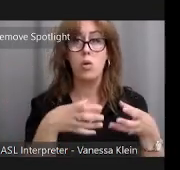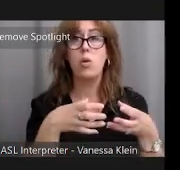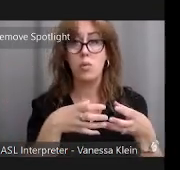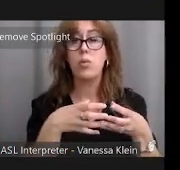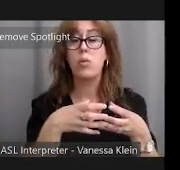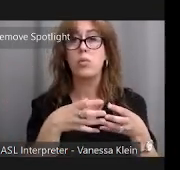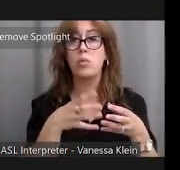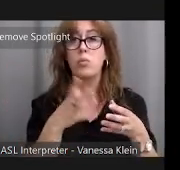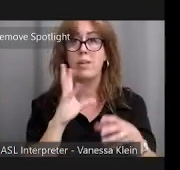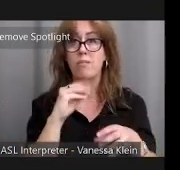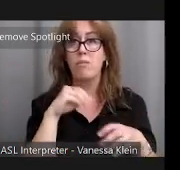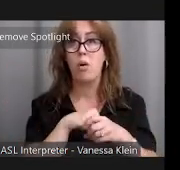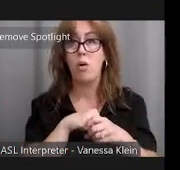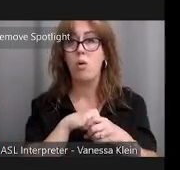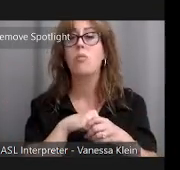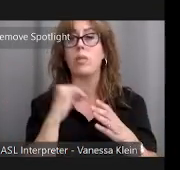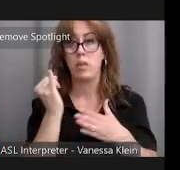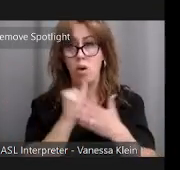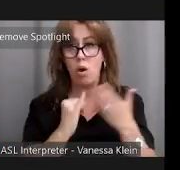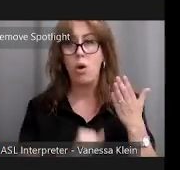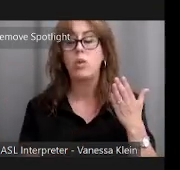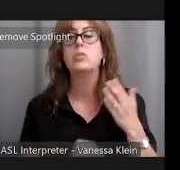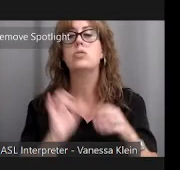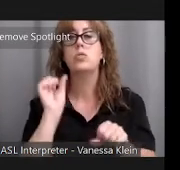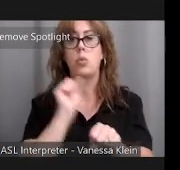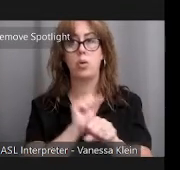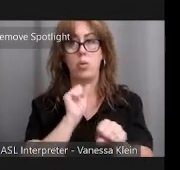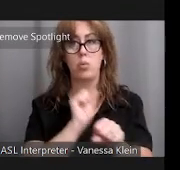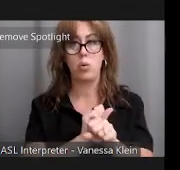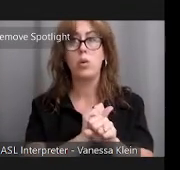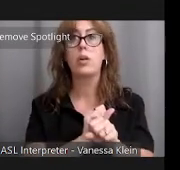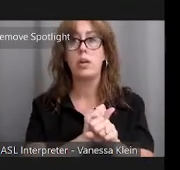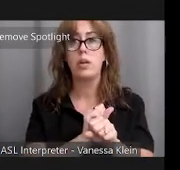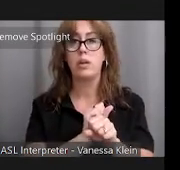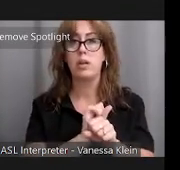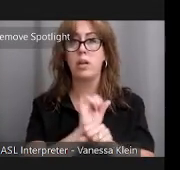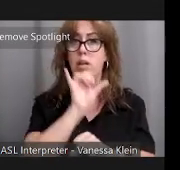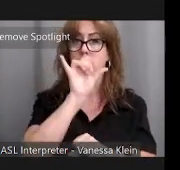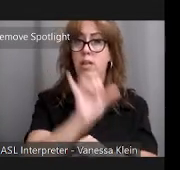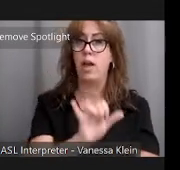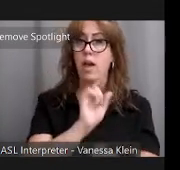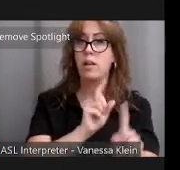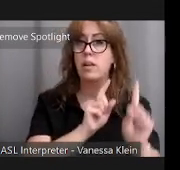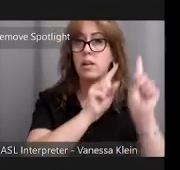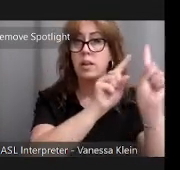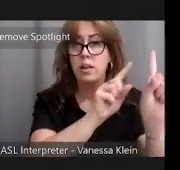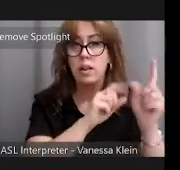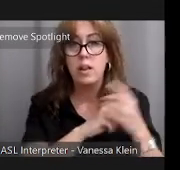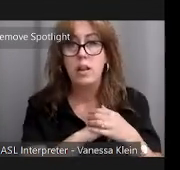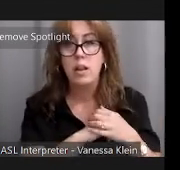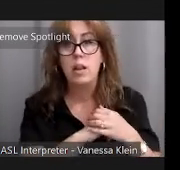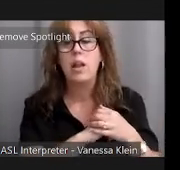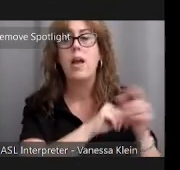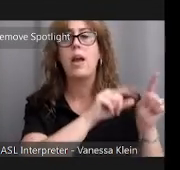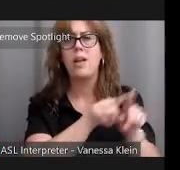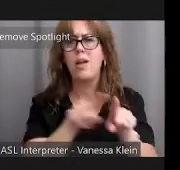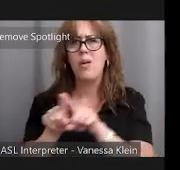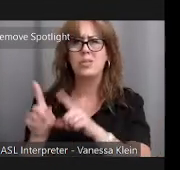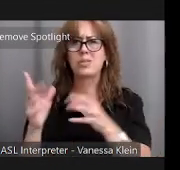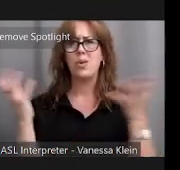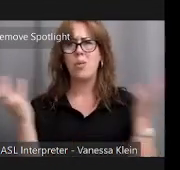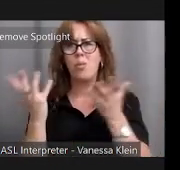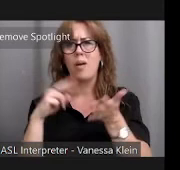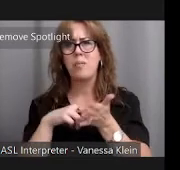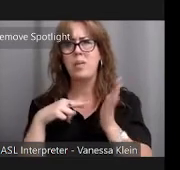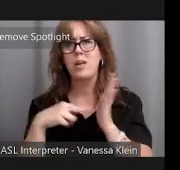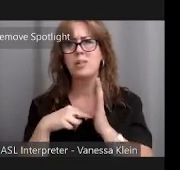we are working in that. We are working all the time about what it means to be with the arts